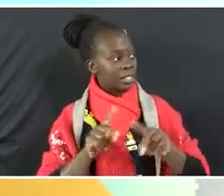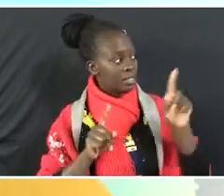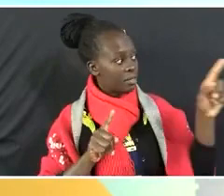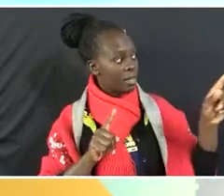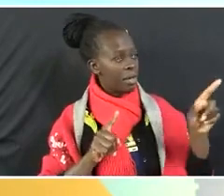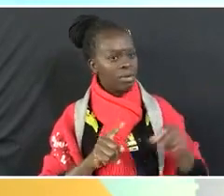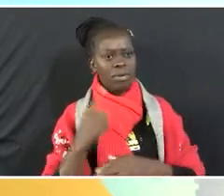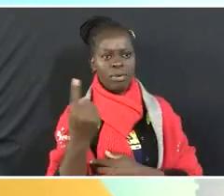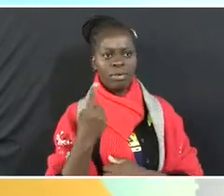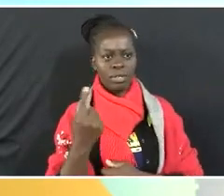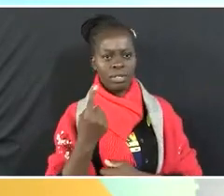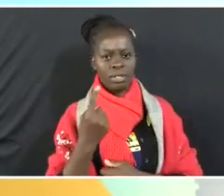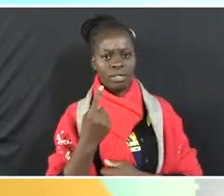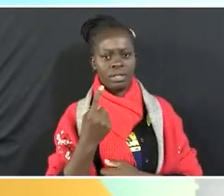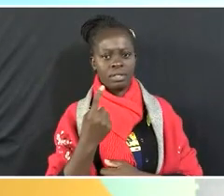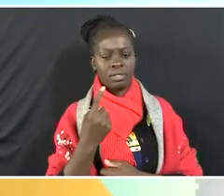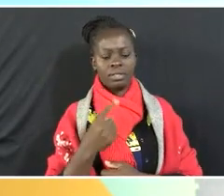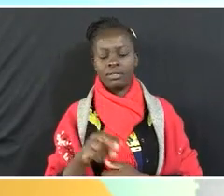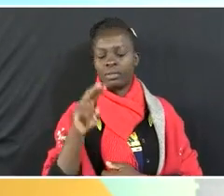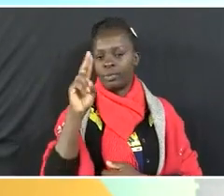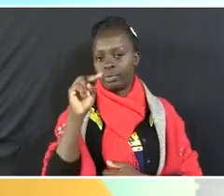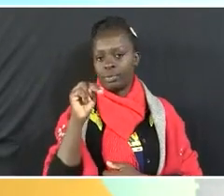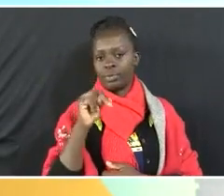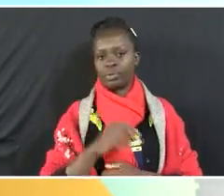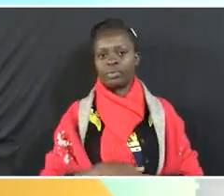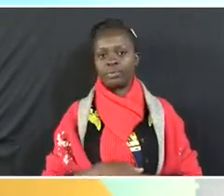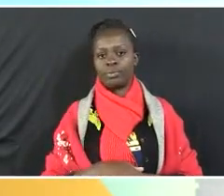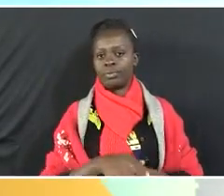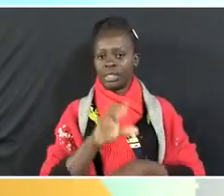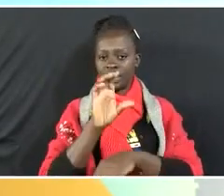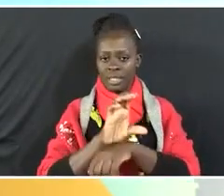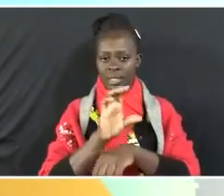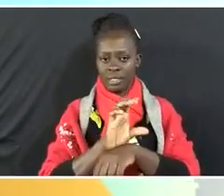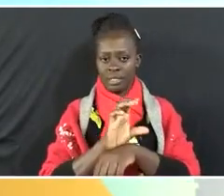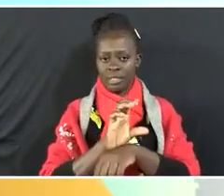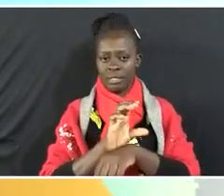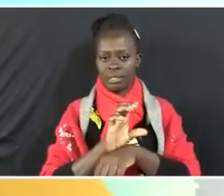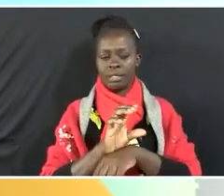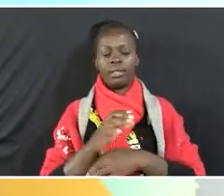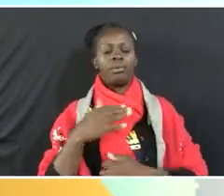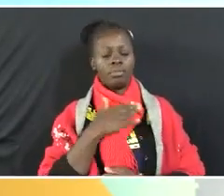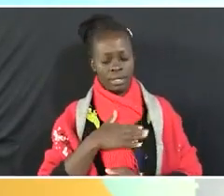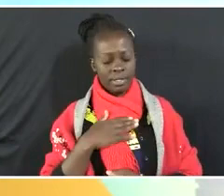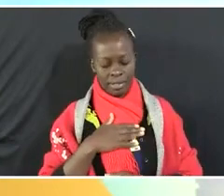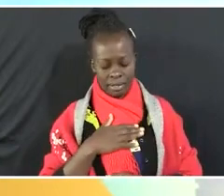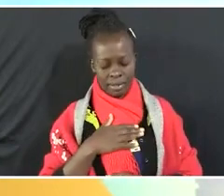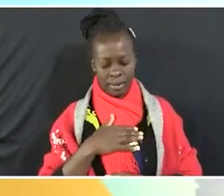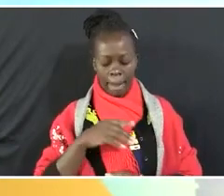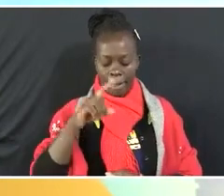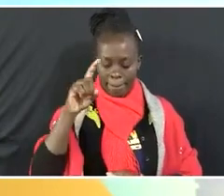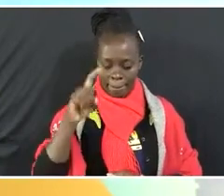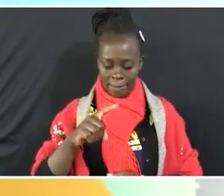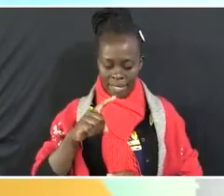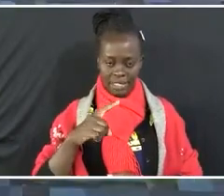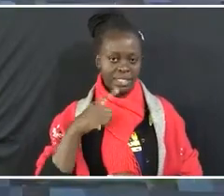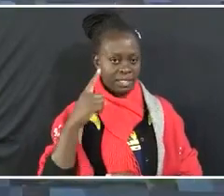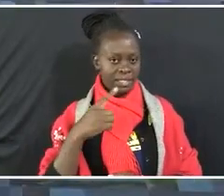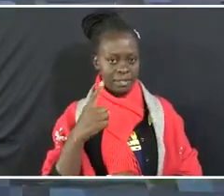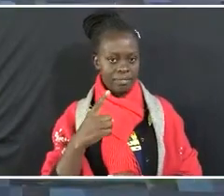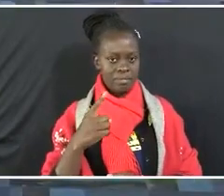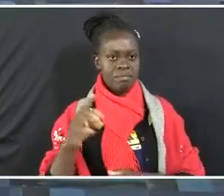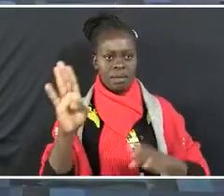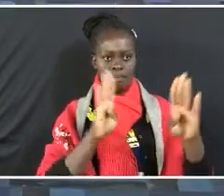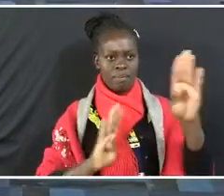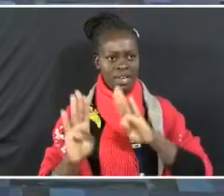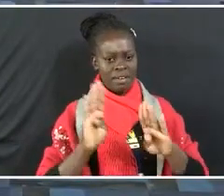said it, I wasn't advised to say, and I know it was expected I would keep quiet, but I have said, that habit should end.